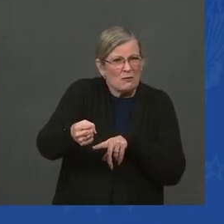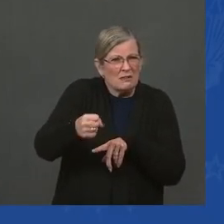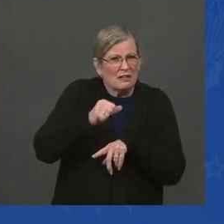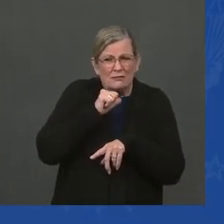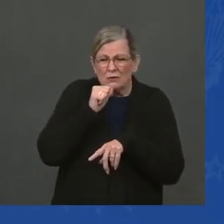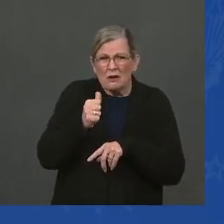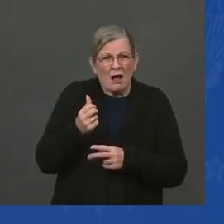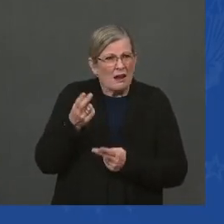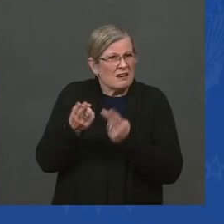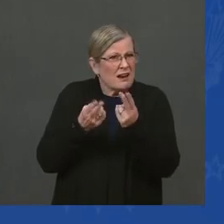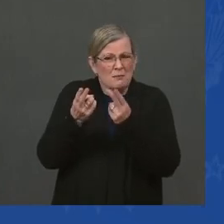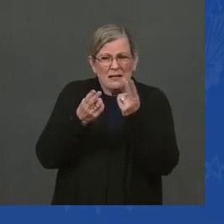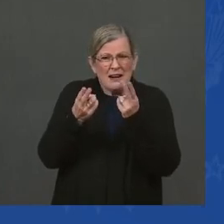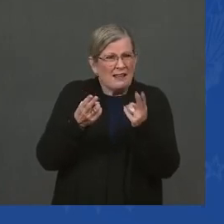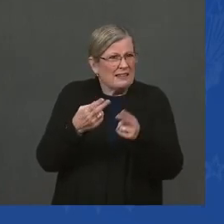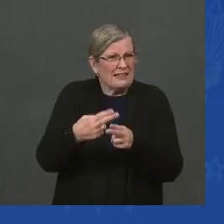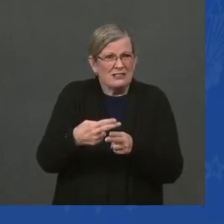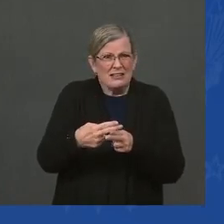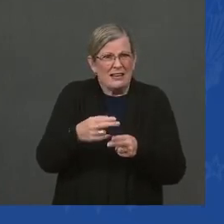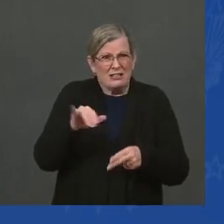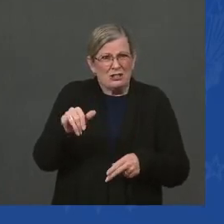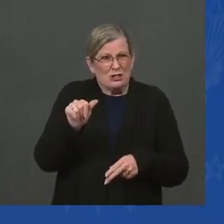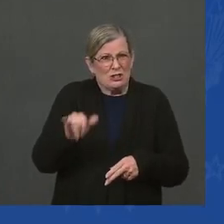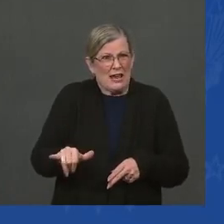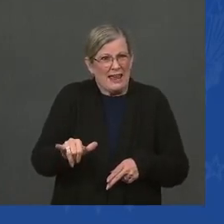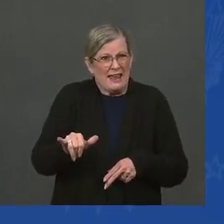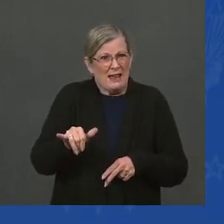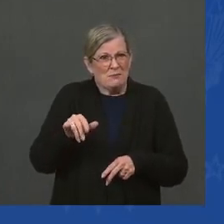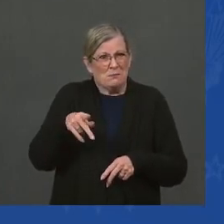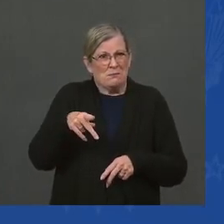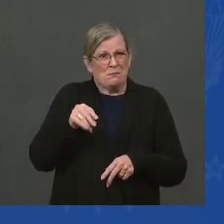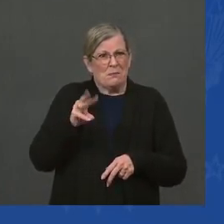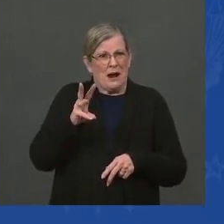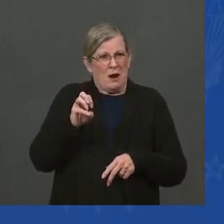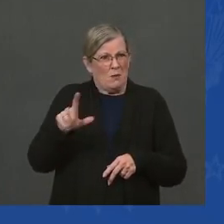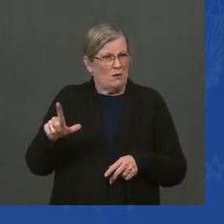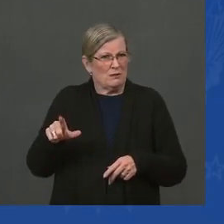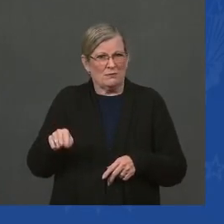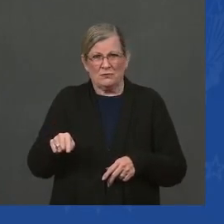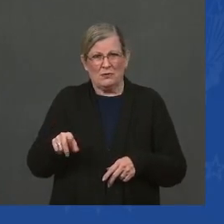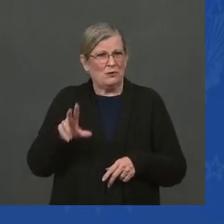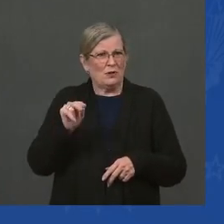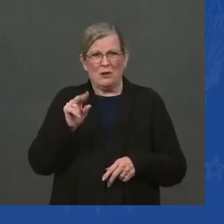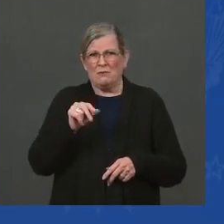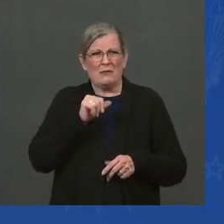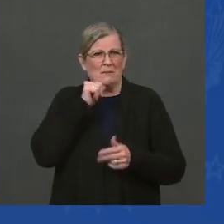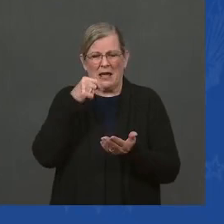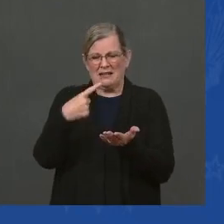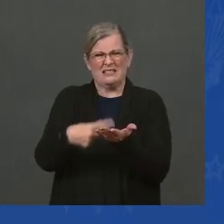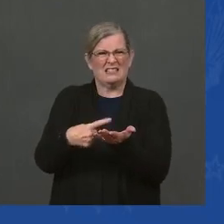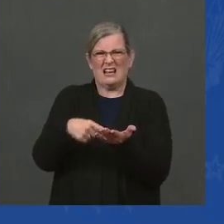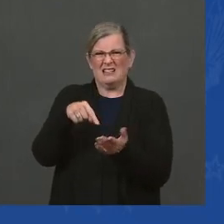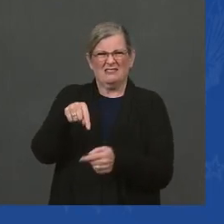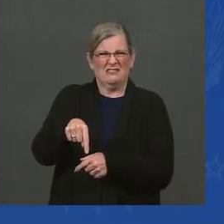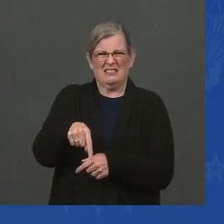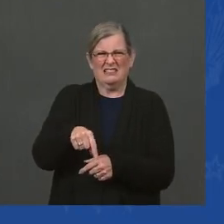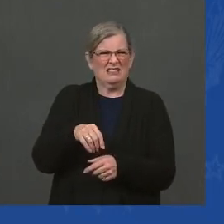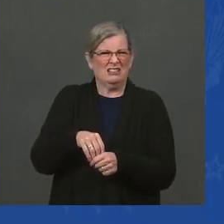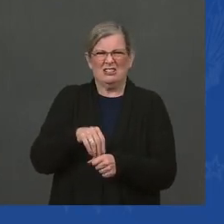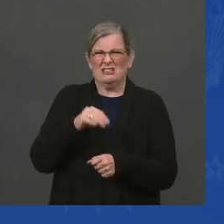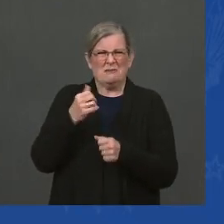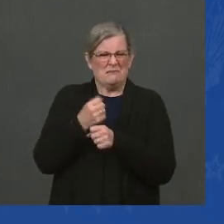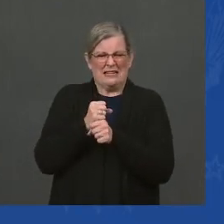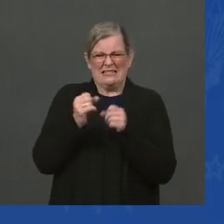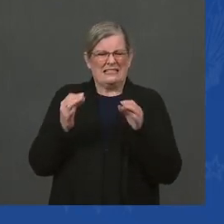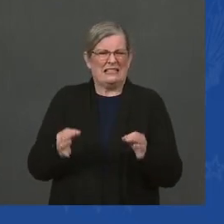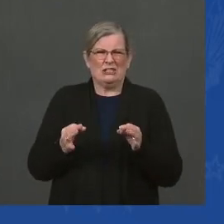No, no, and no. No, I'm not going to discuss it with you because that's in train now. We'll be making those announcements fairly quickly. It's